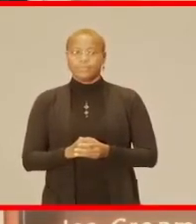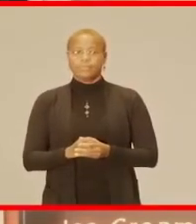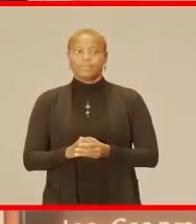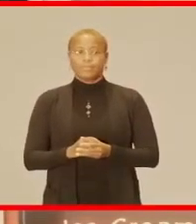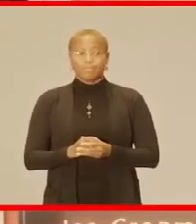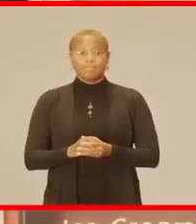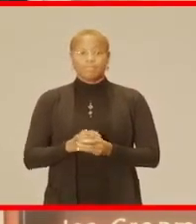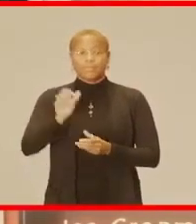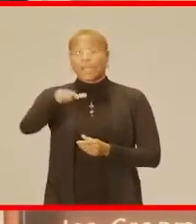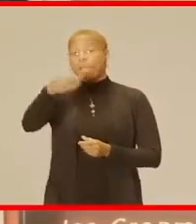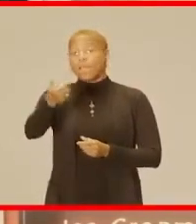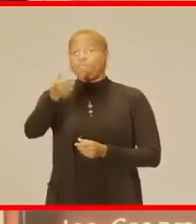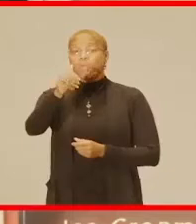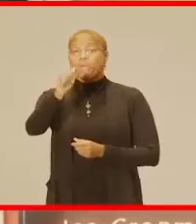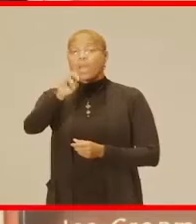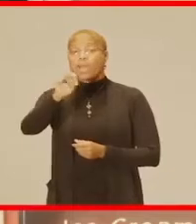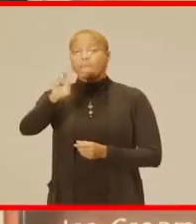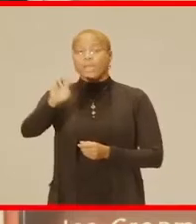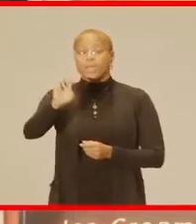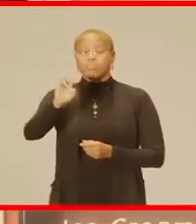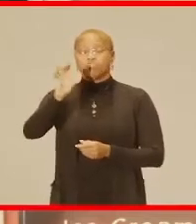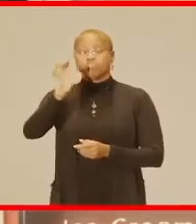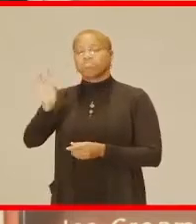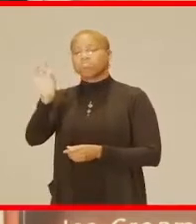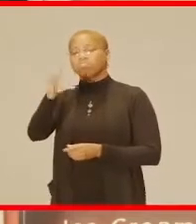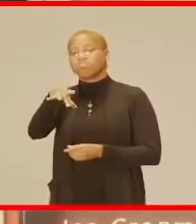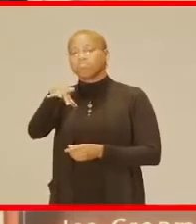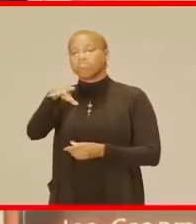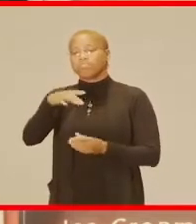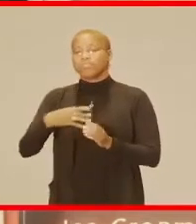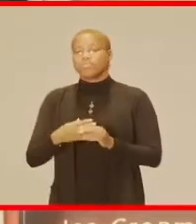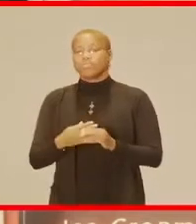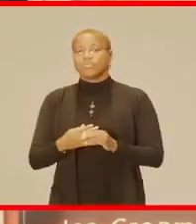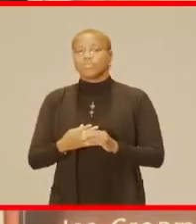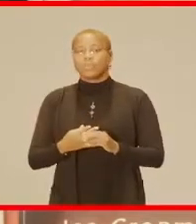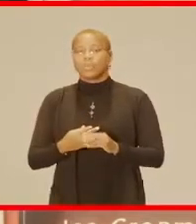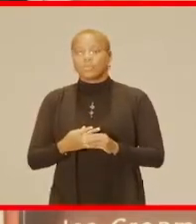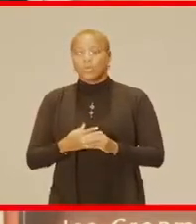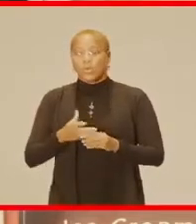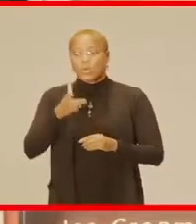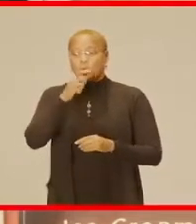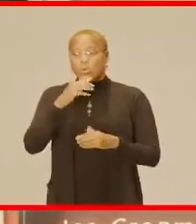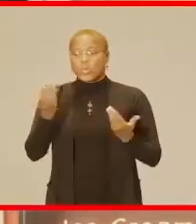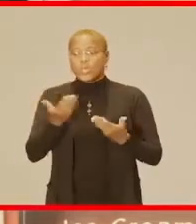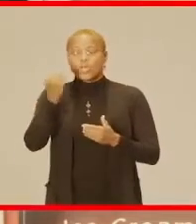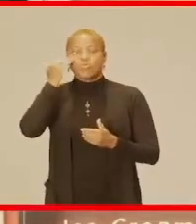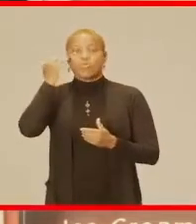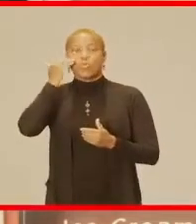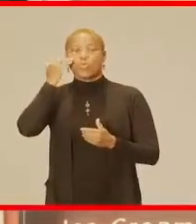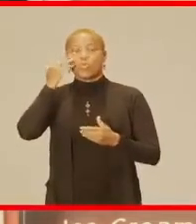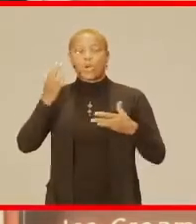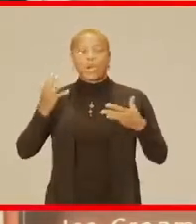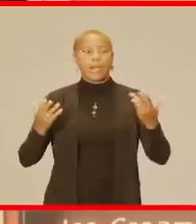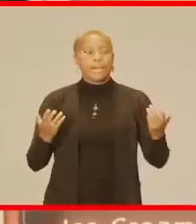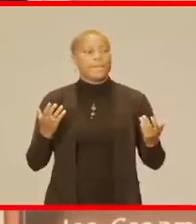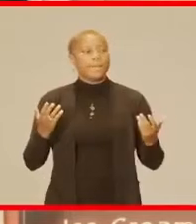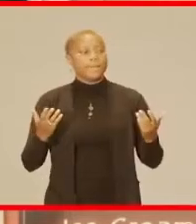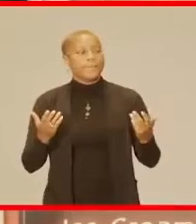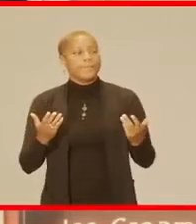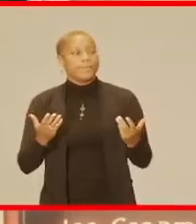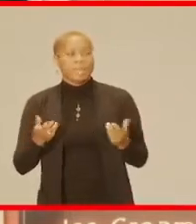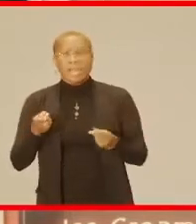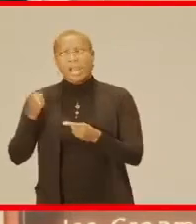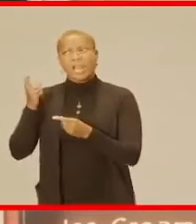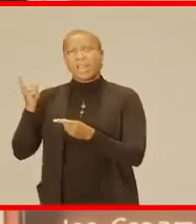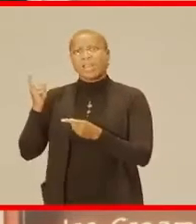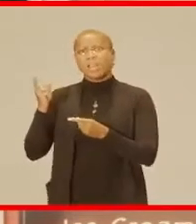Another anime that I shall mention. Who here is familiar with? And this is